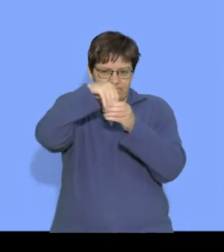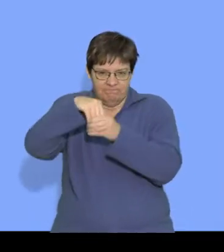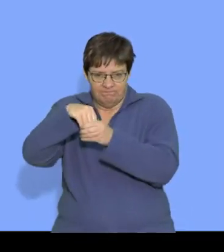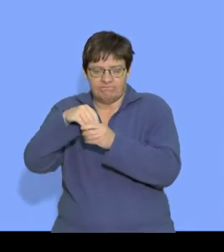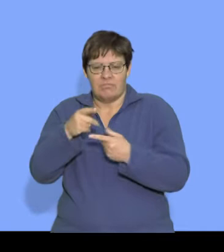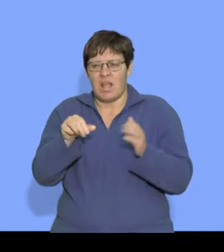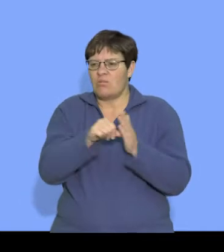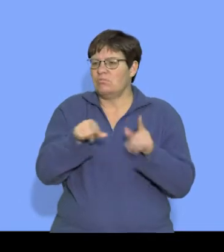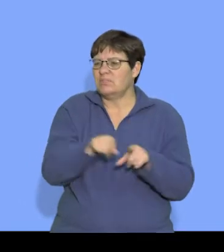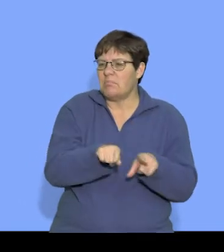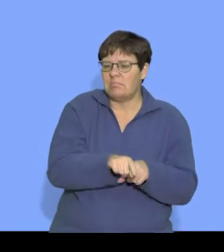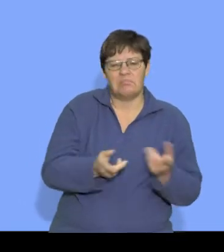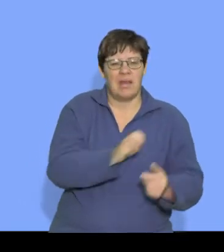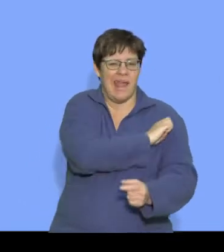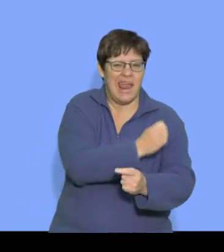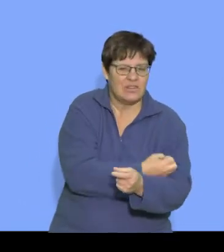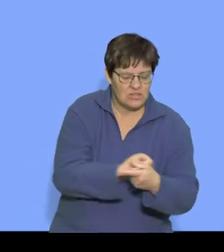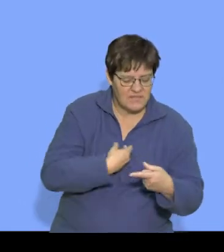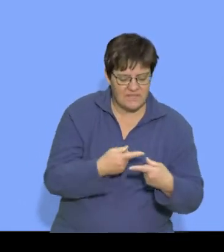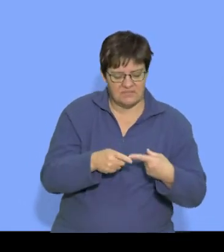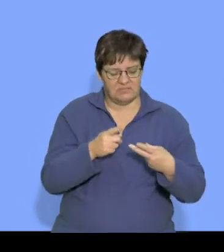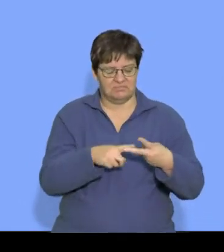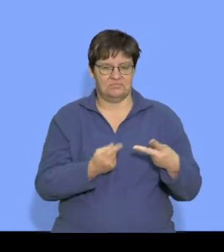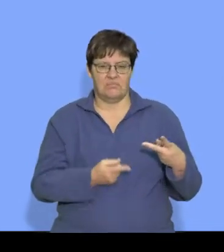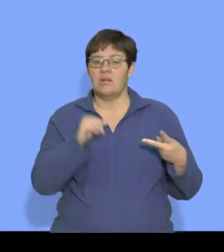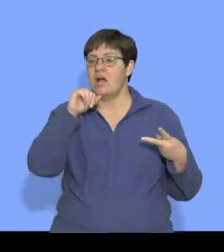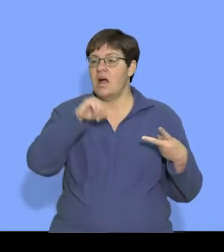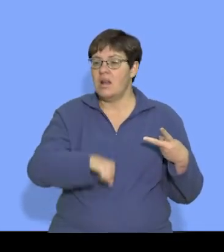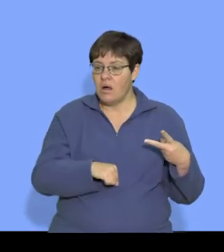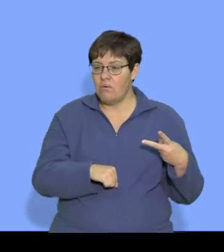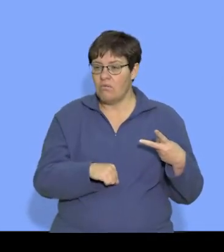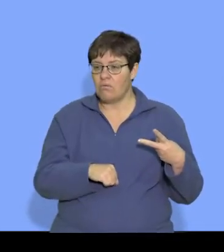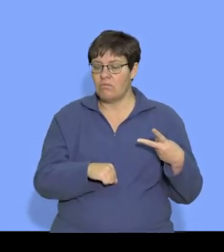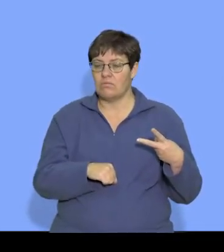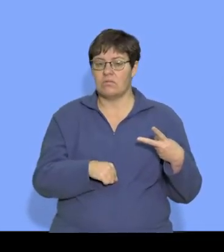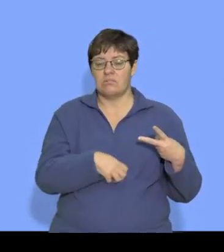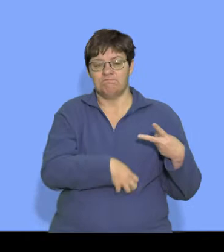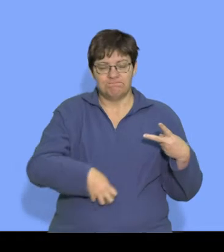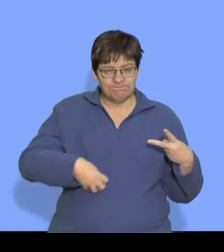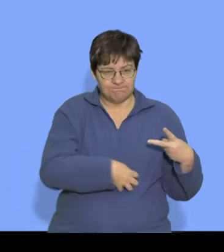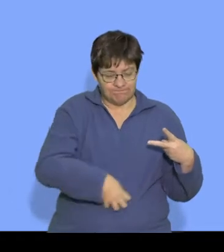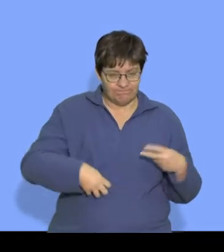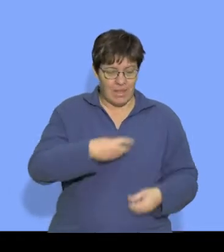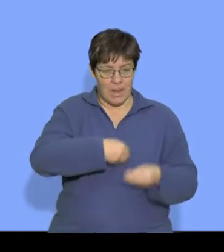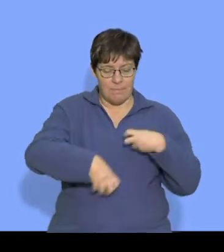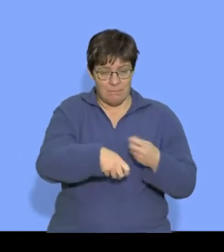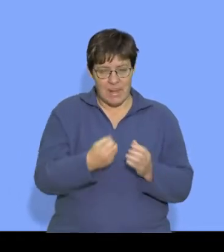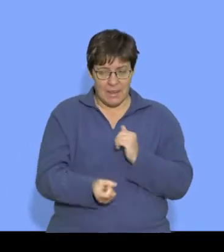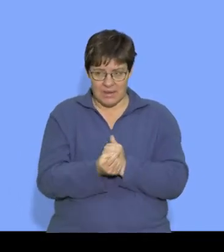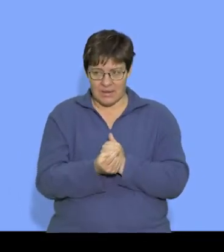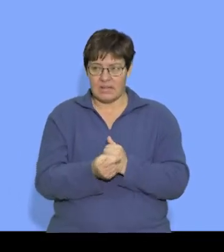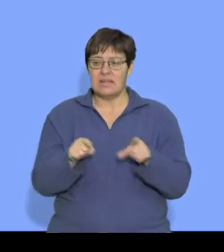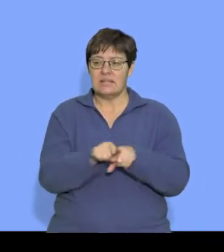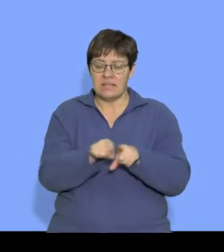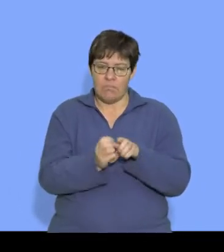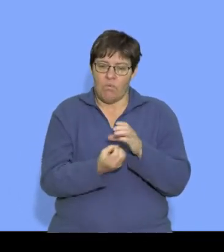would include things that provide us with energy, that allows us to grow, to carry out metabolism, and